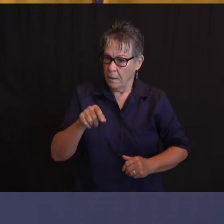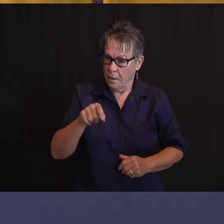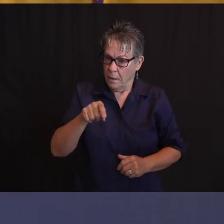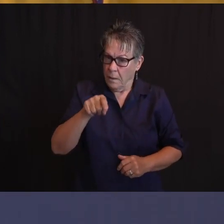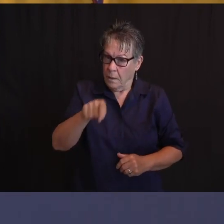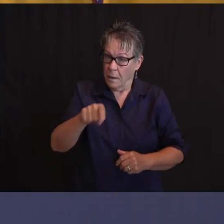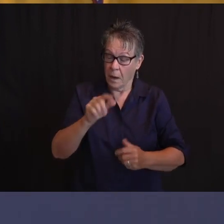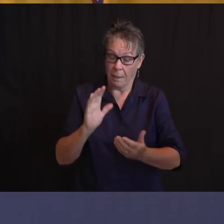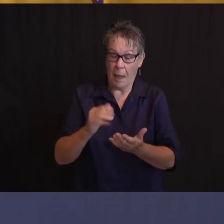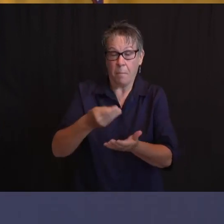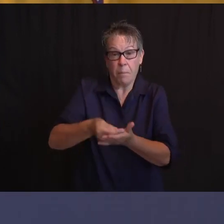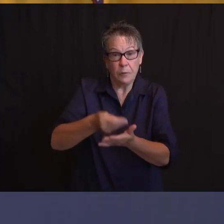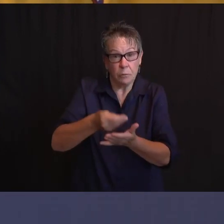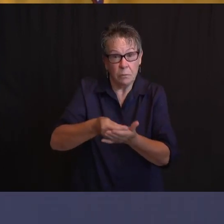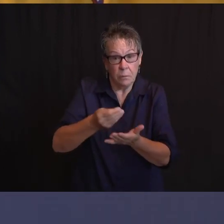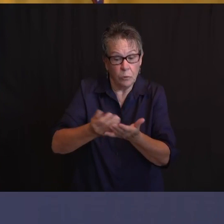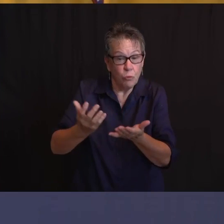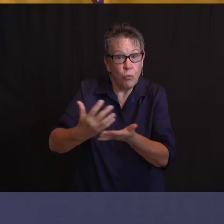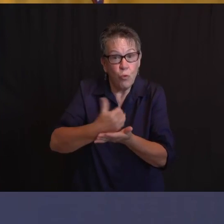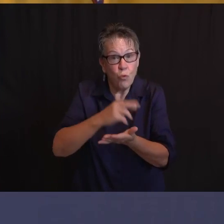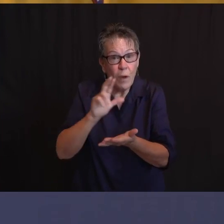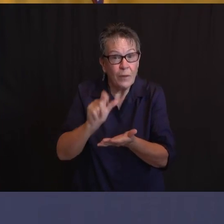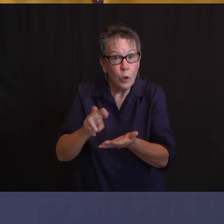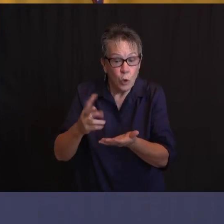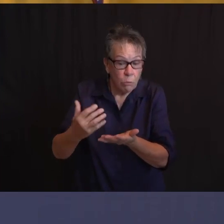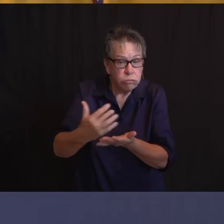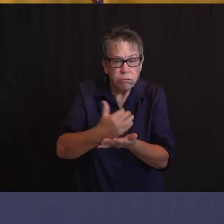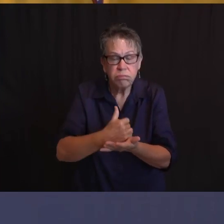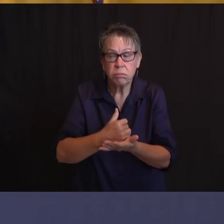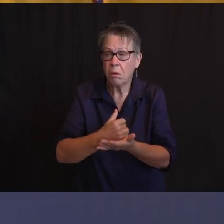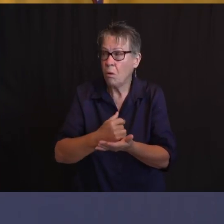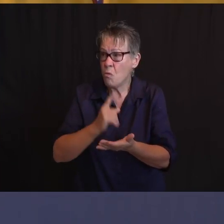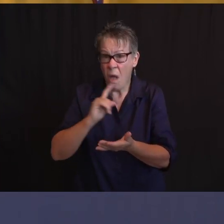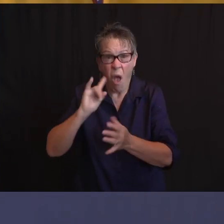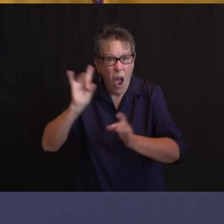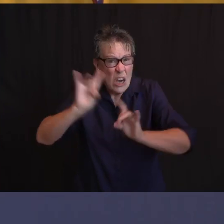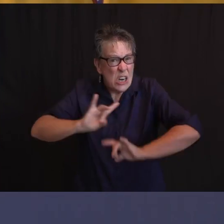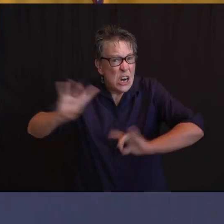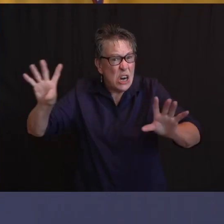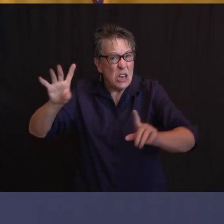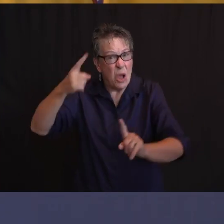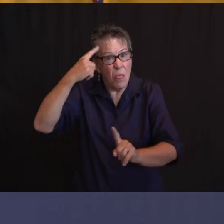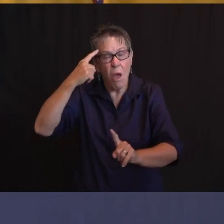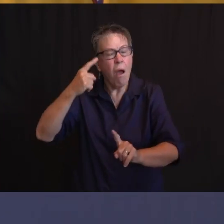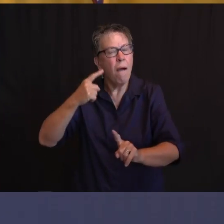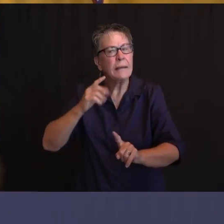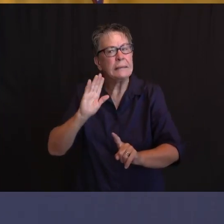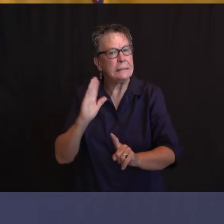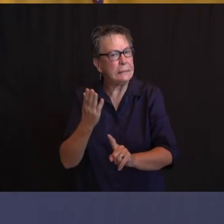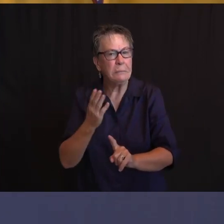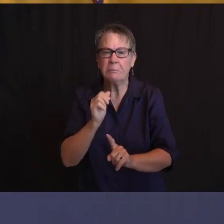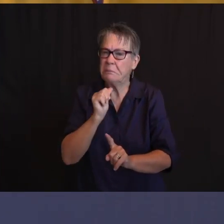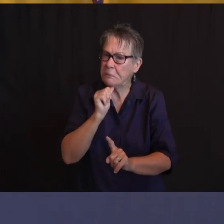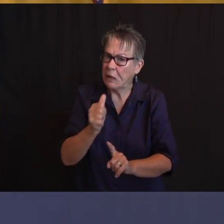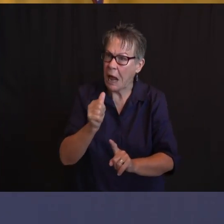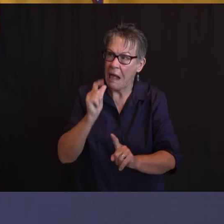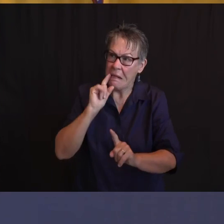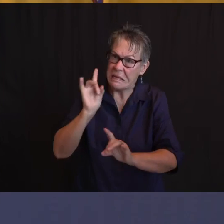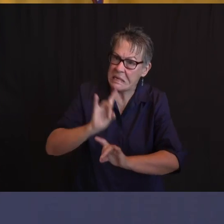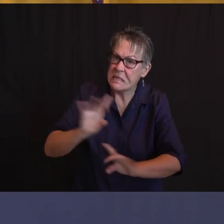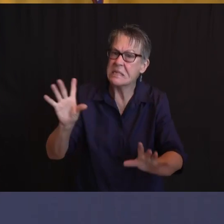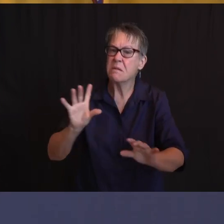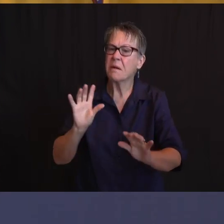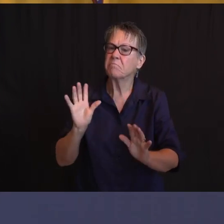Supreme Court to bond for whatever shortfall the state has. So if you have that option now to balance the budget, can you just explain why you also